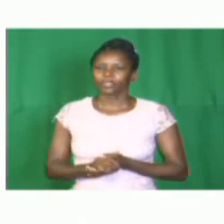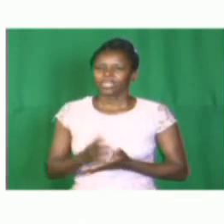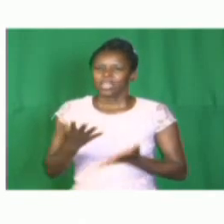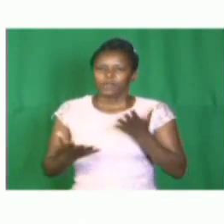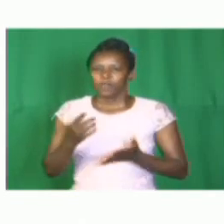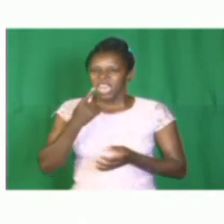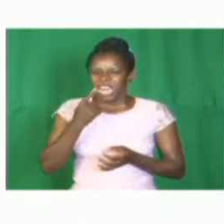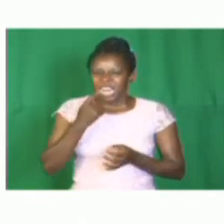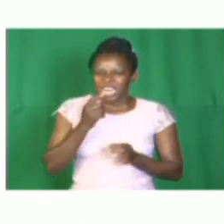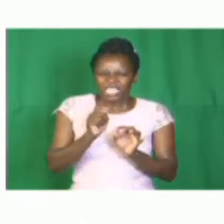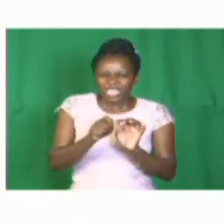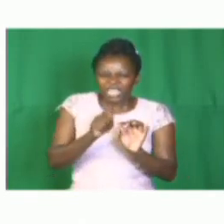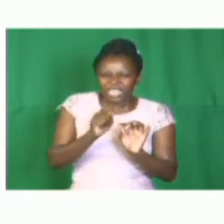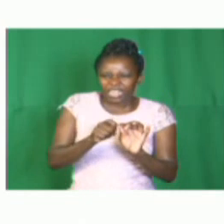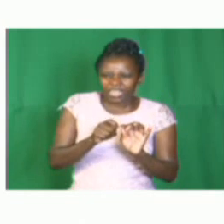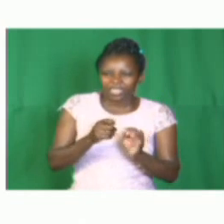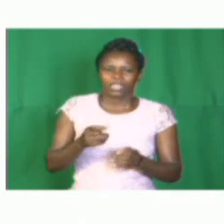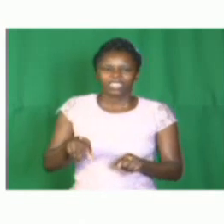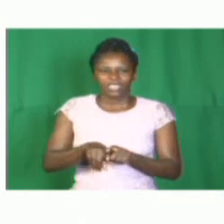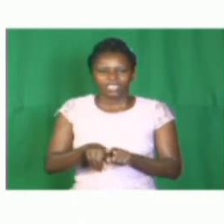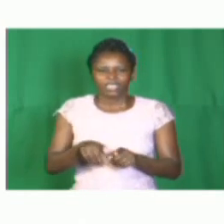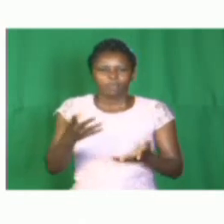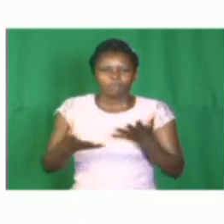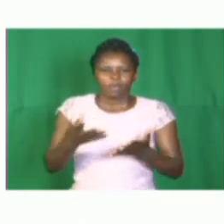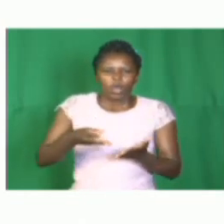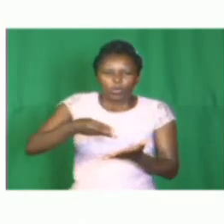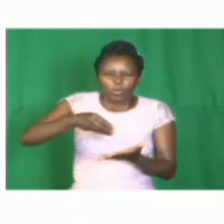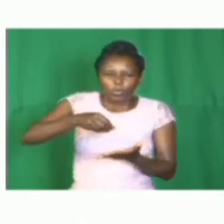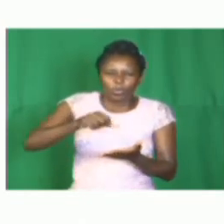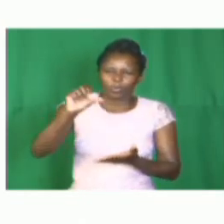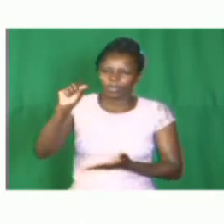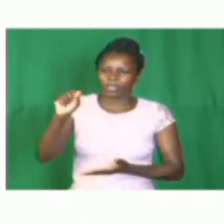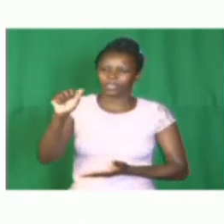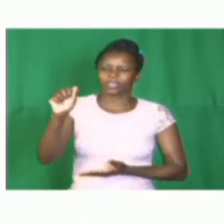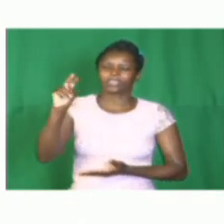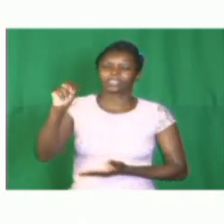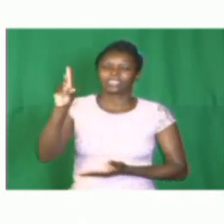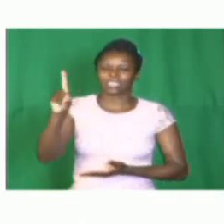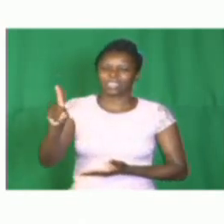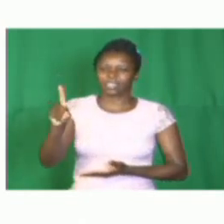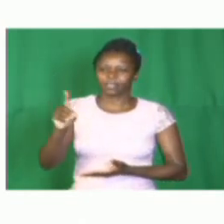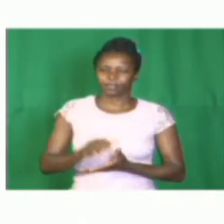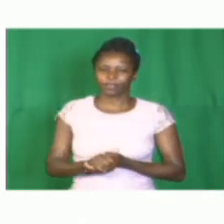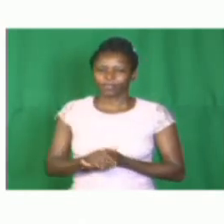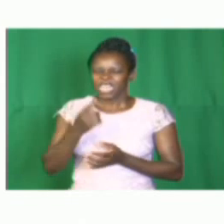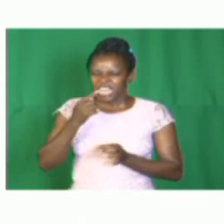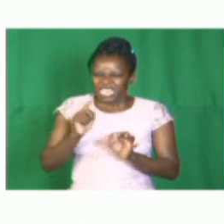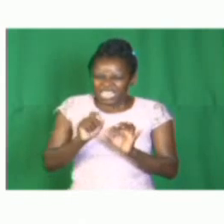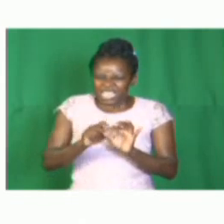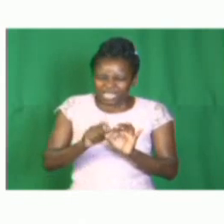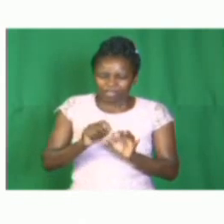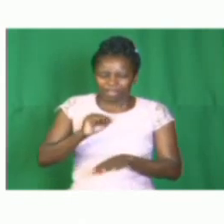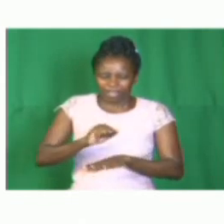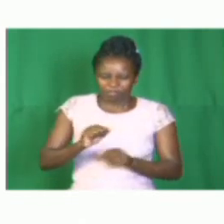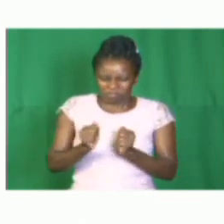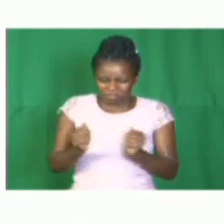iron filings and sand. I hope you remember that iron filings are magnetic. They are